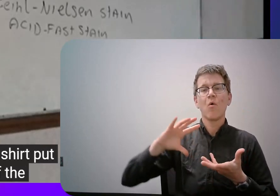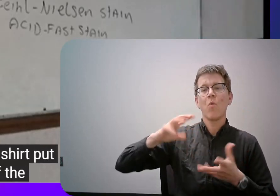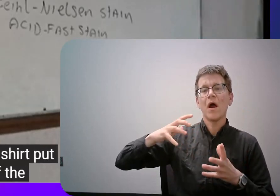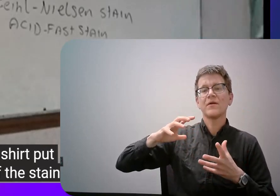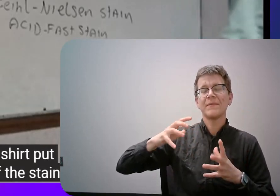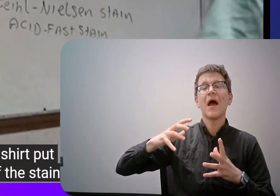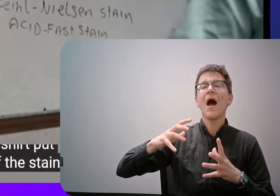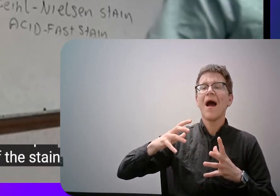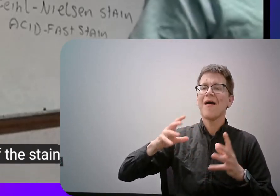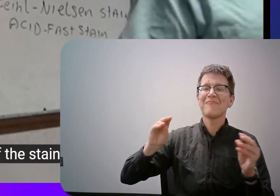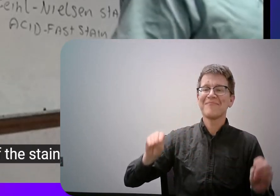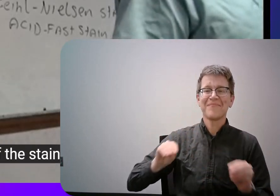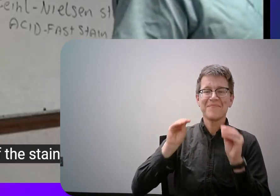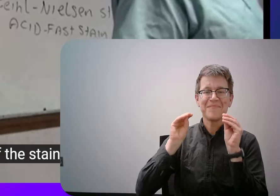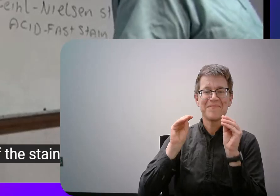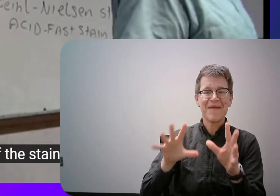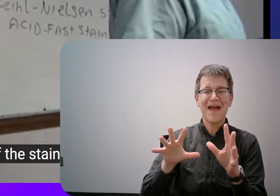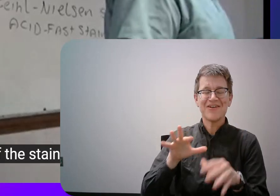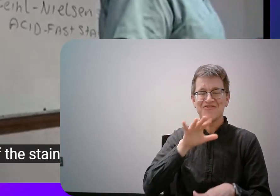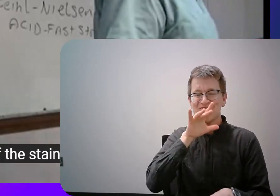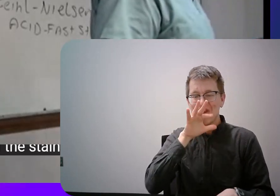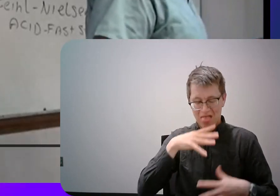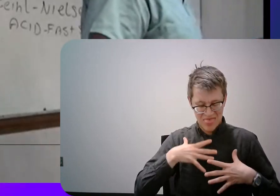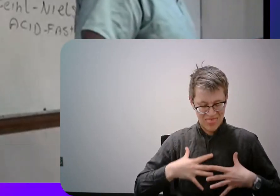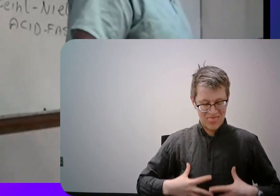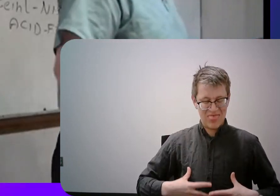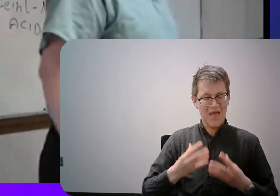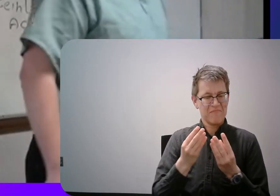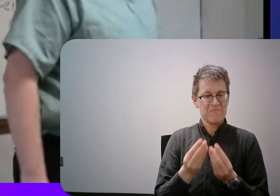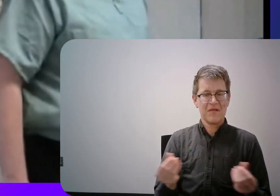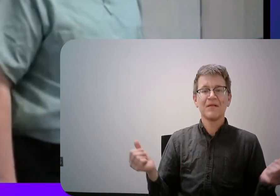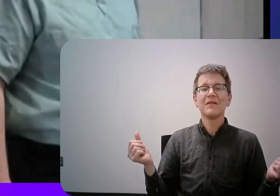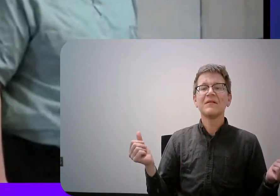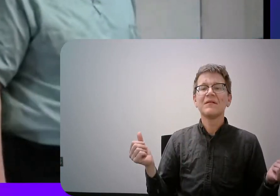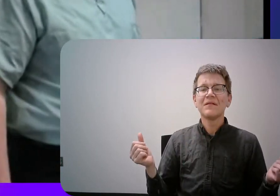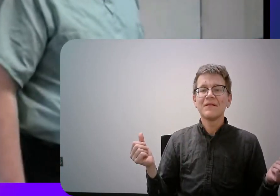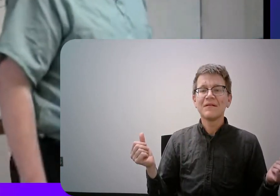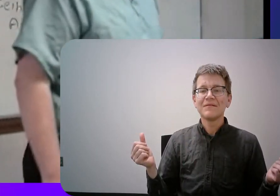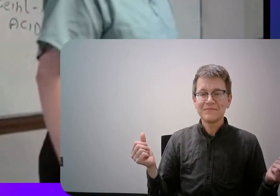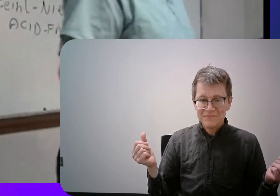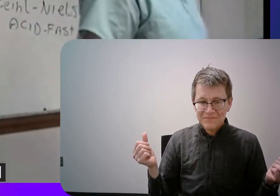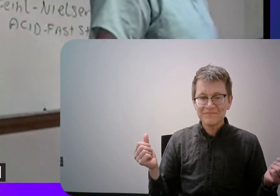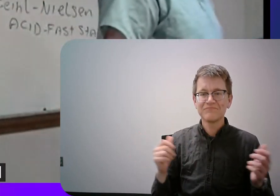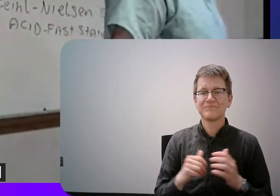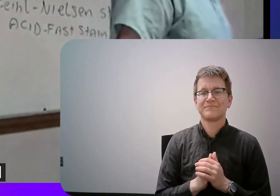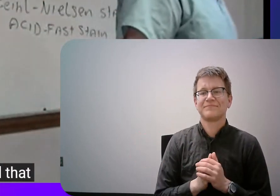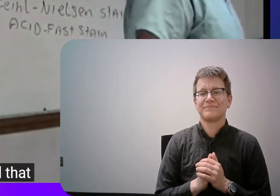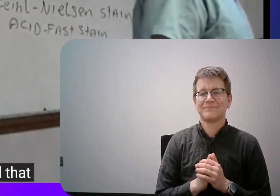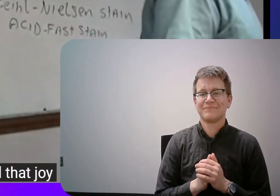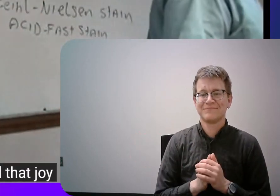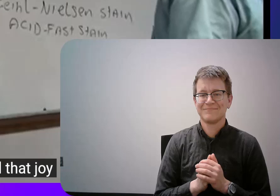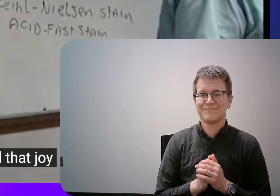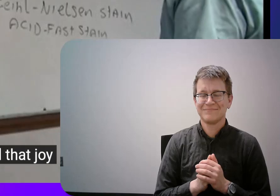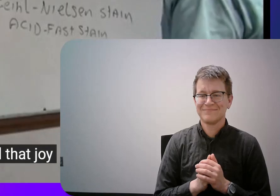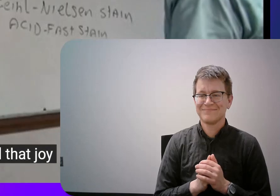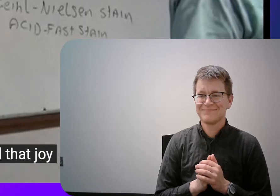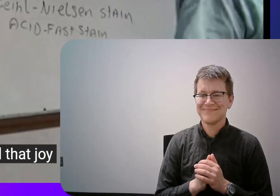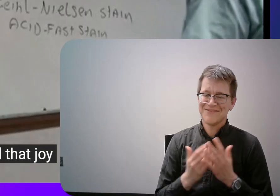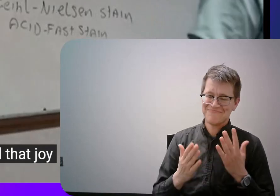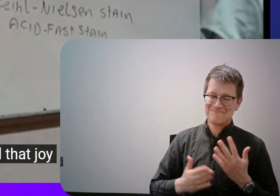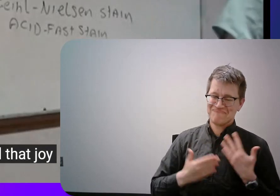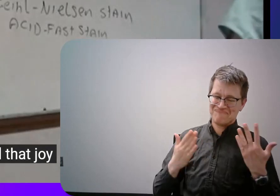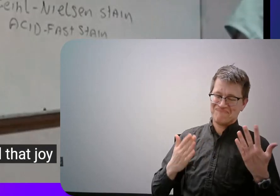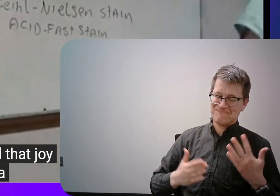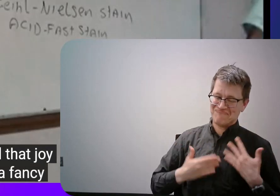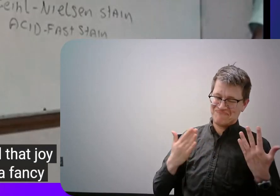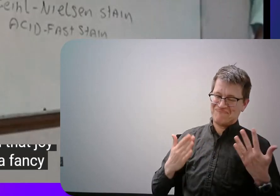poof! The stain is gone. It's gone. And so are the wrinkles. All that joy for $10.